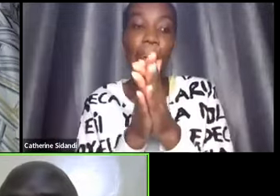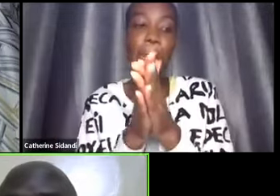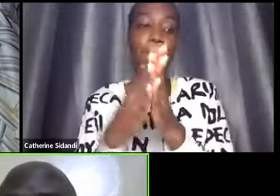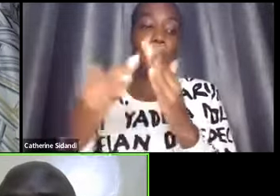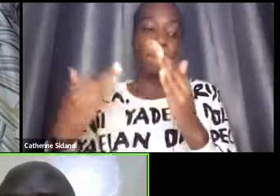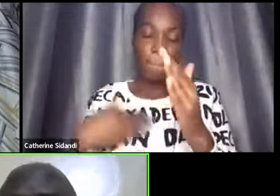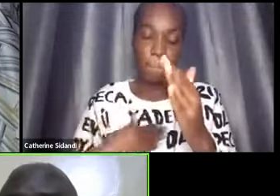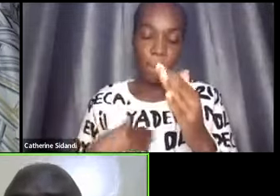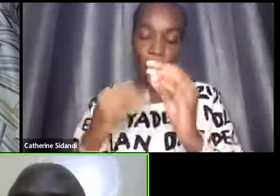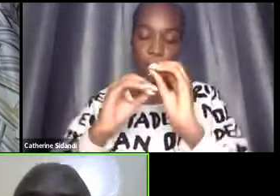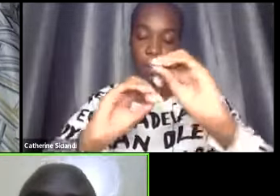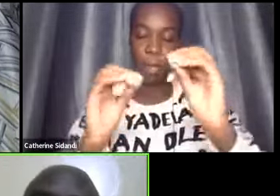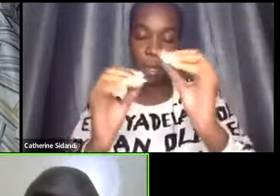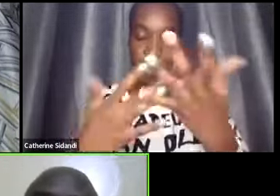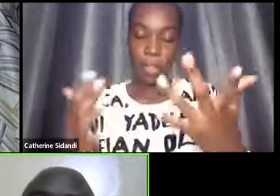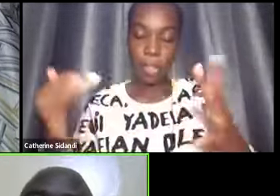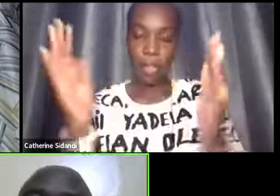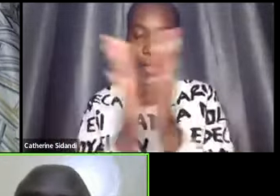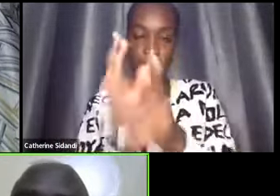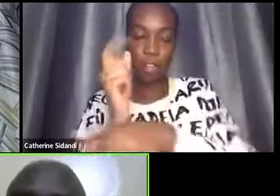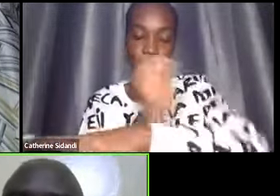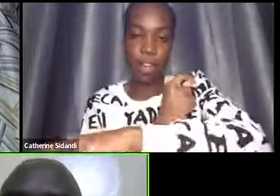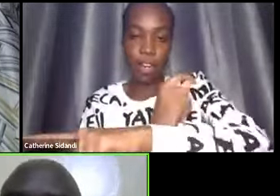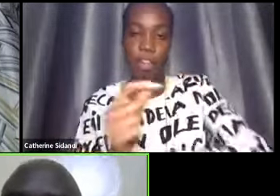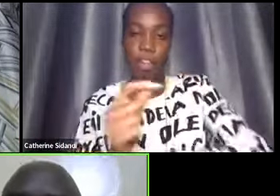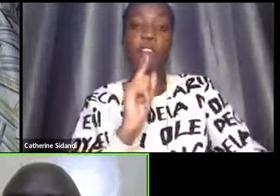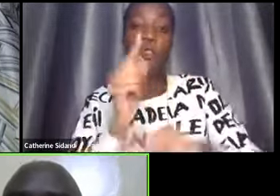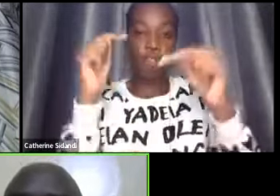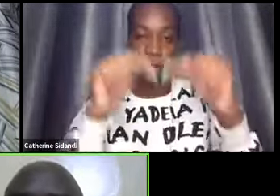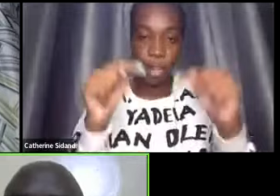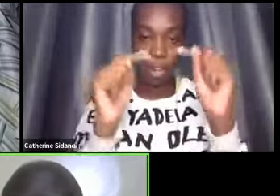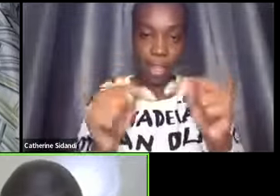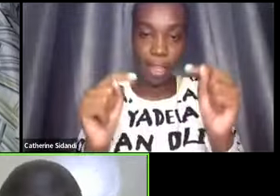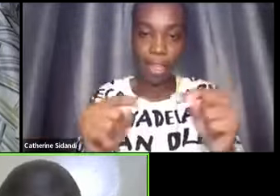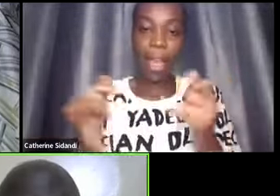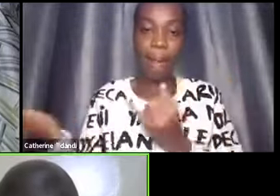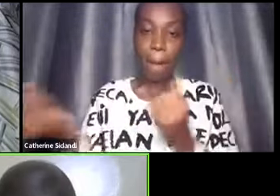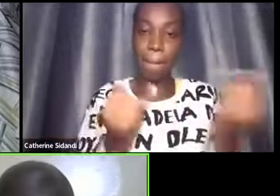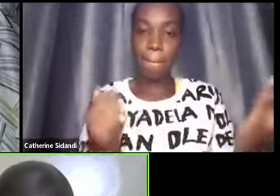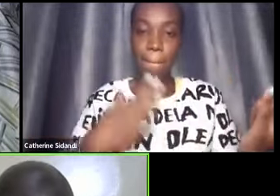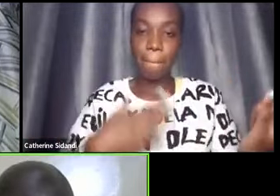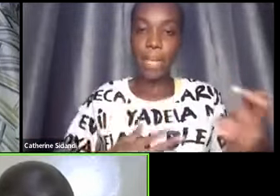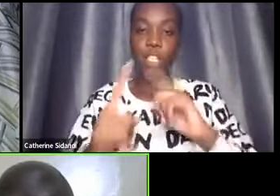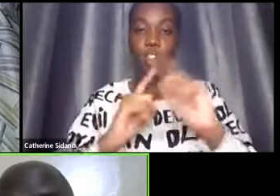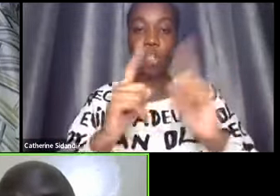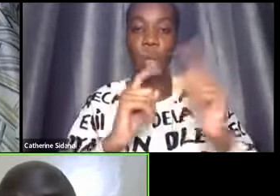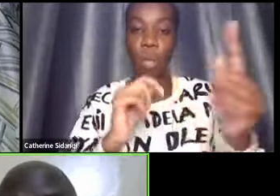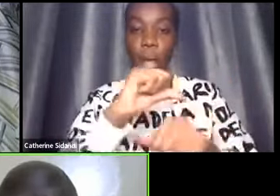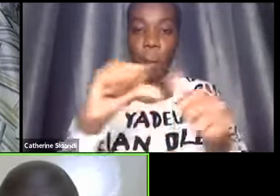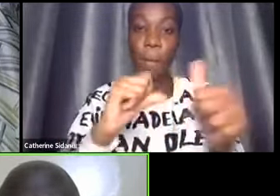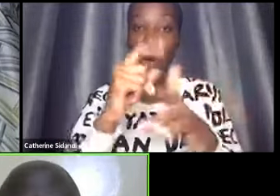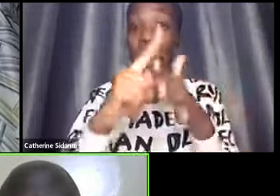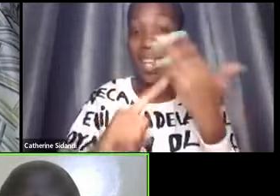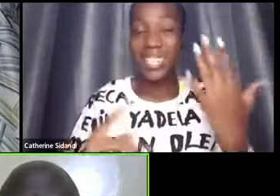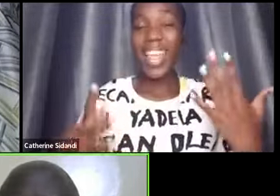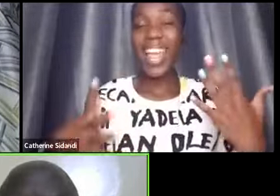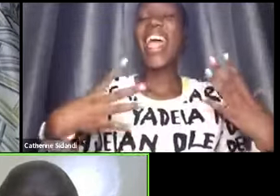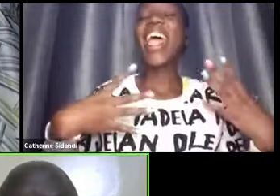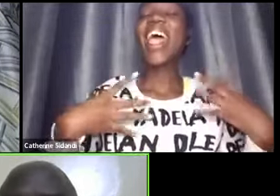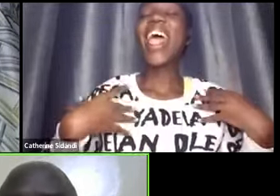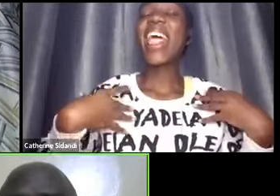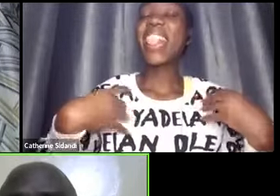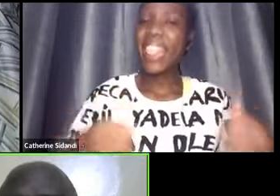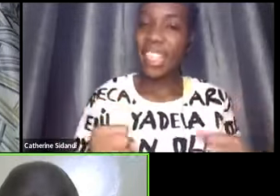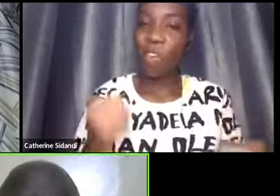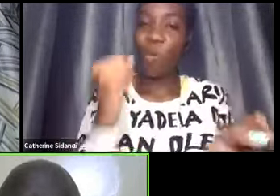training. So today I've been invited to talk about healthy workplaces and